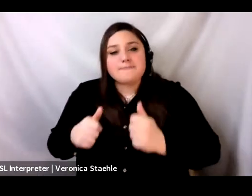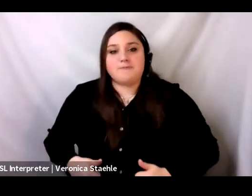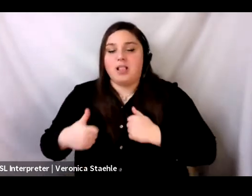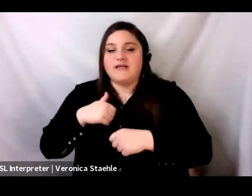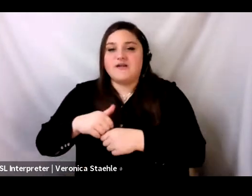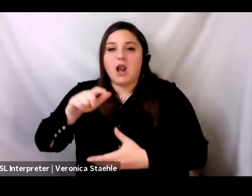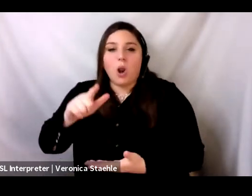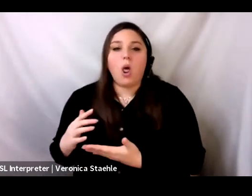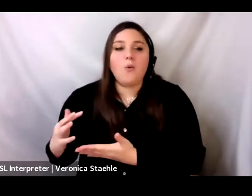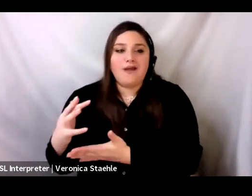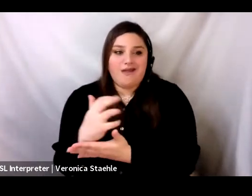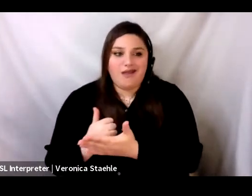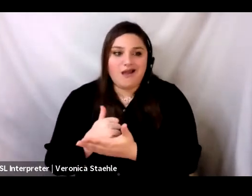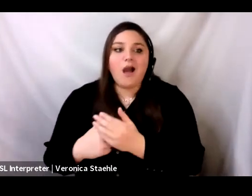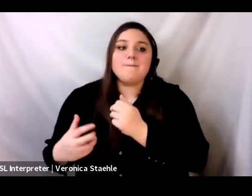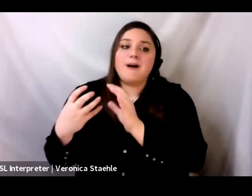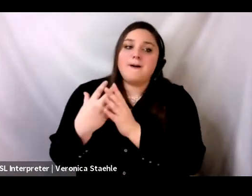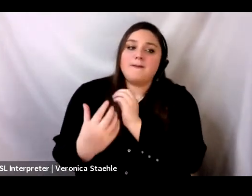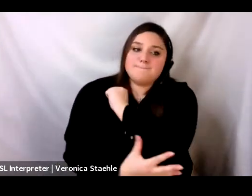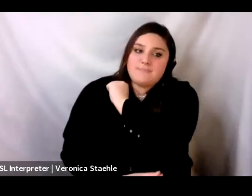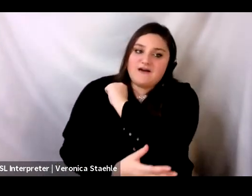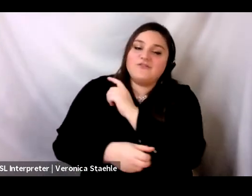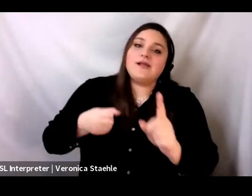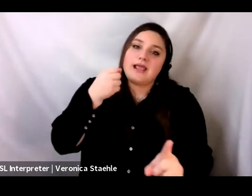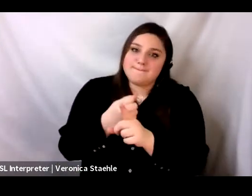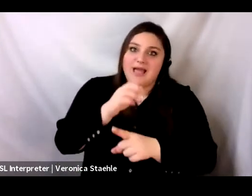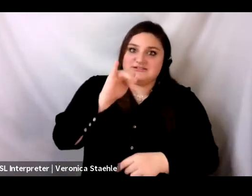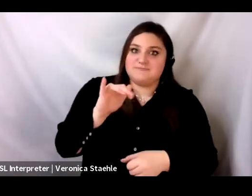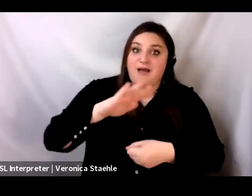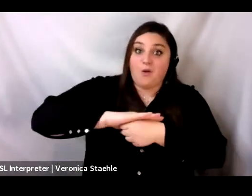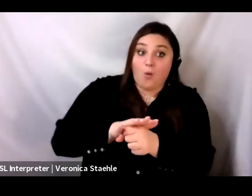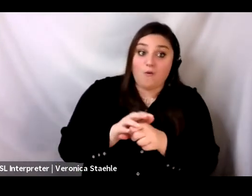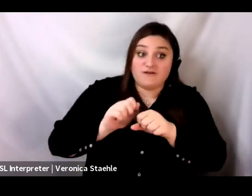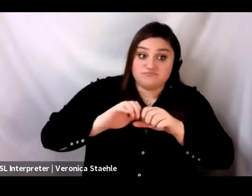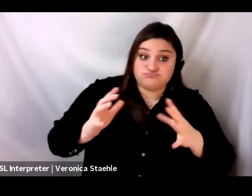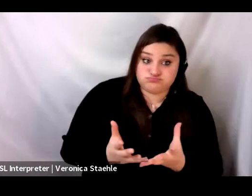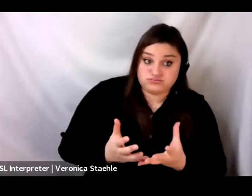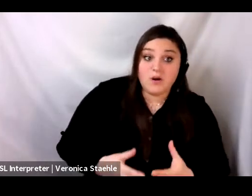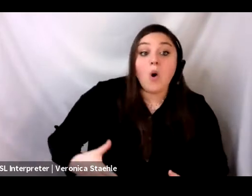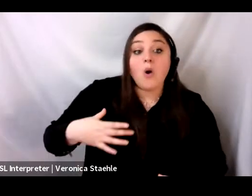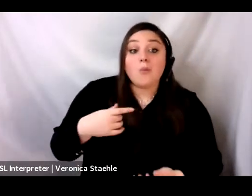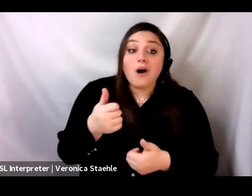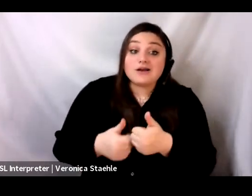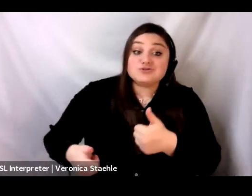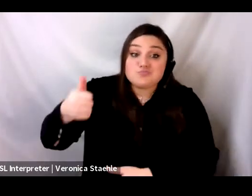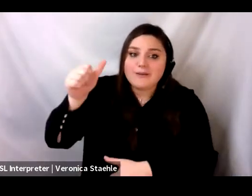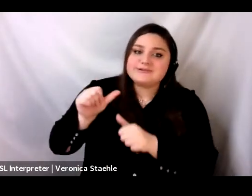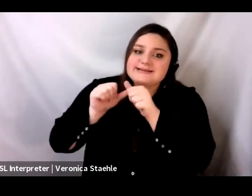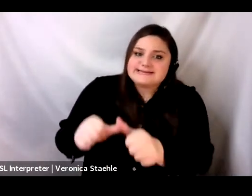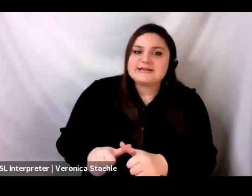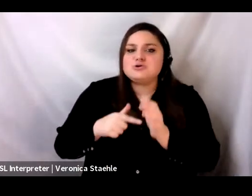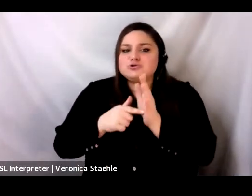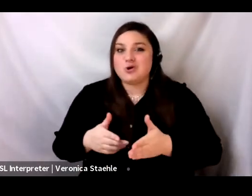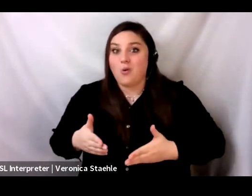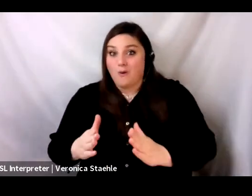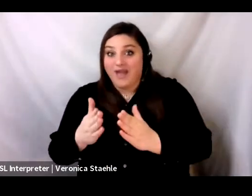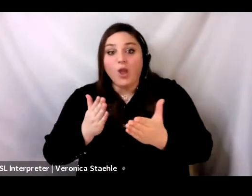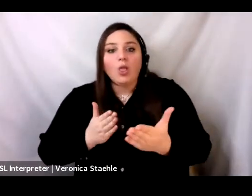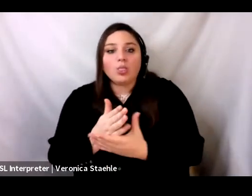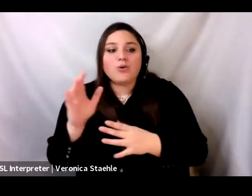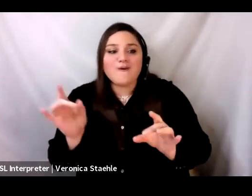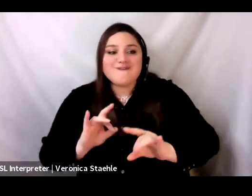itself in violence at the hands of law enforcement and in interpersonal interactions, our government response to